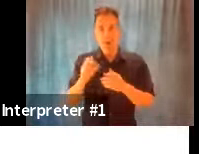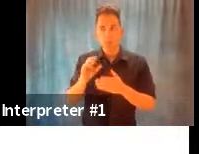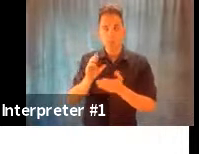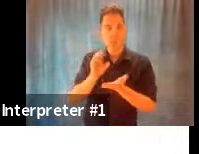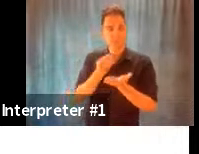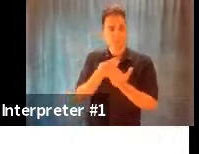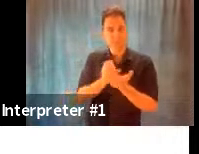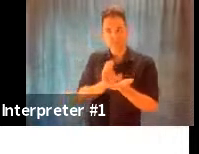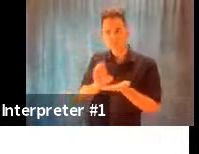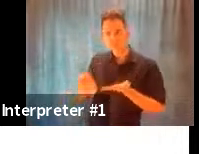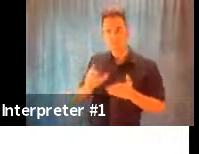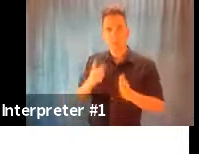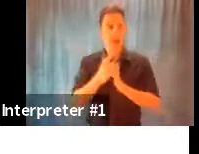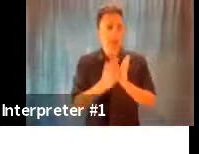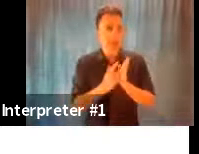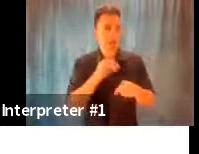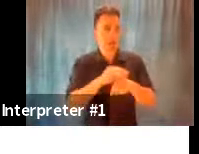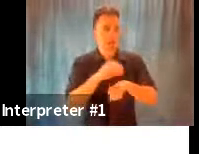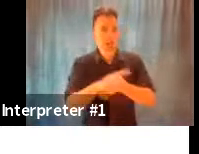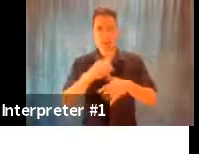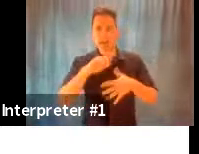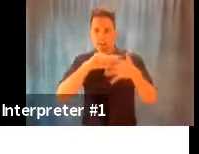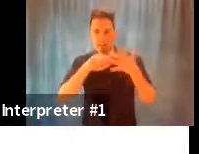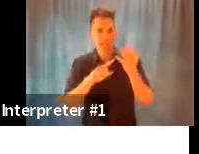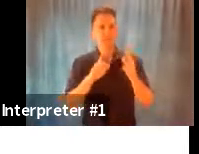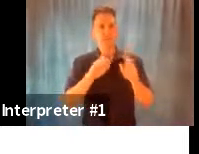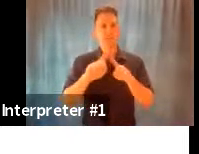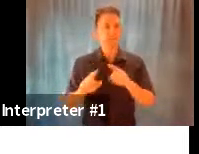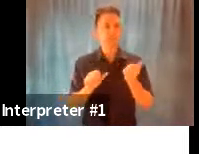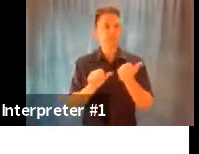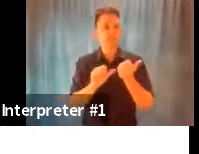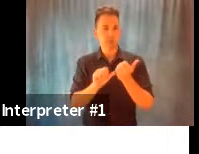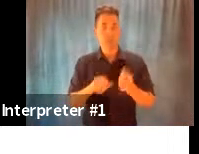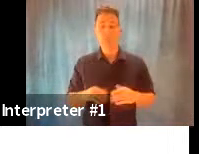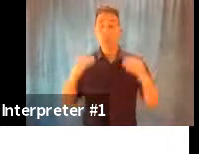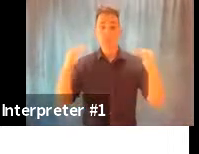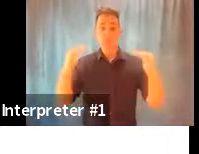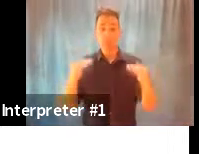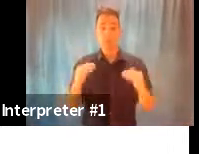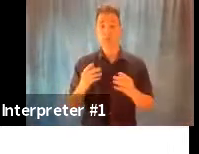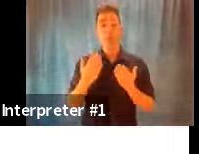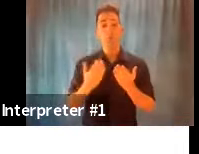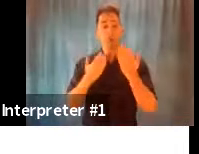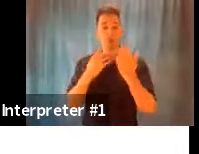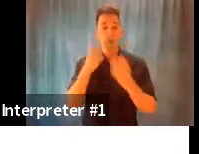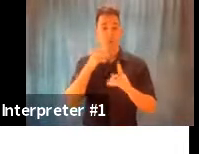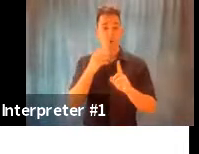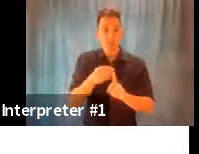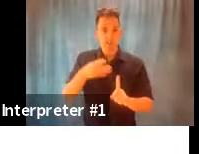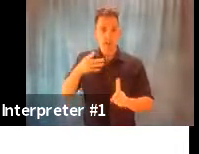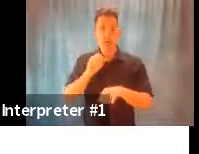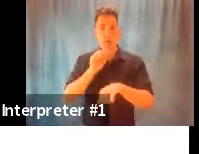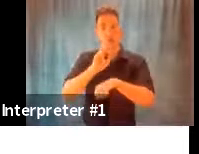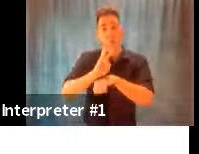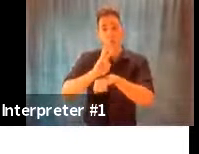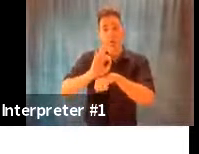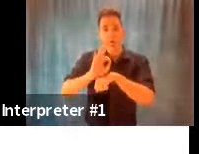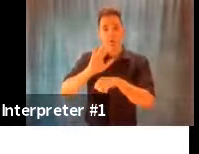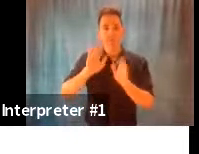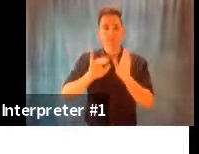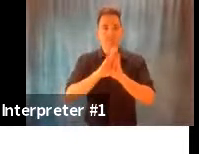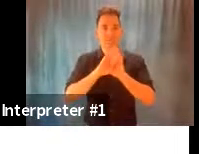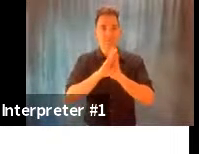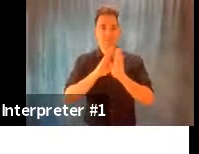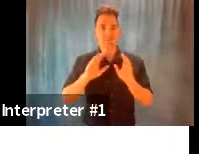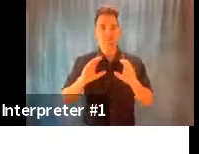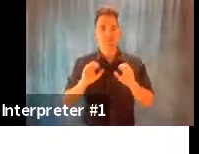like that. We are recommending investing in expansion of workforce development capacity to,